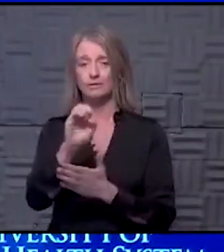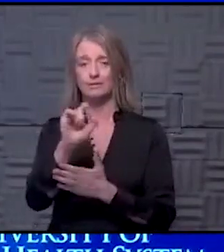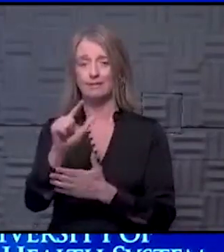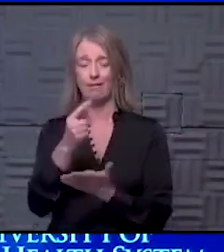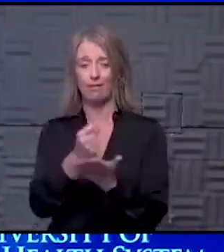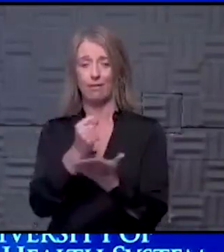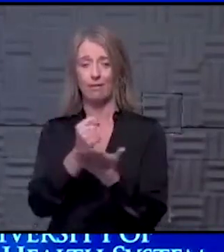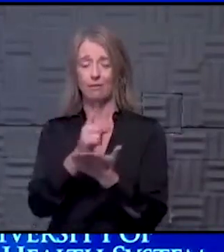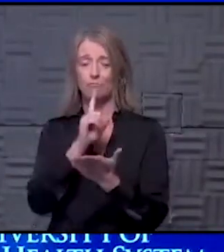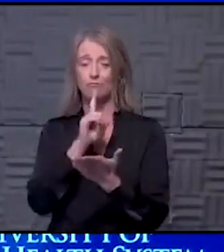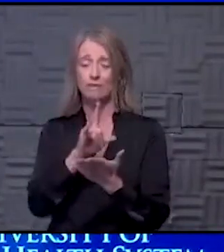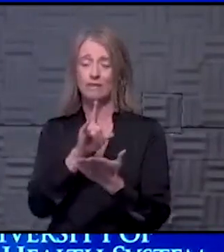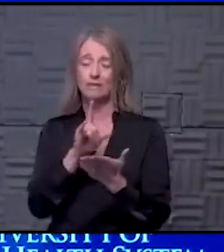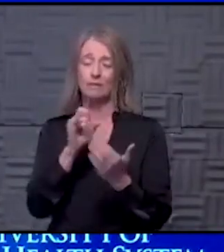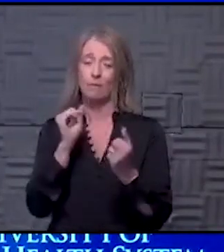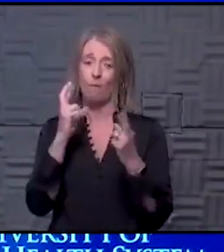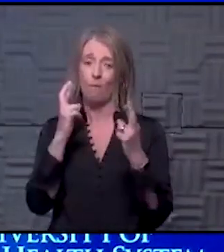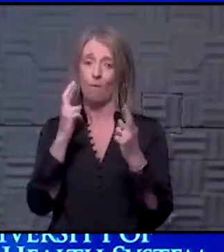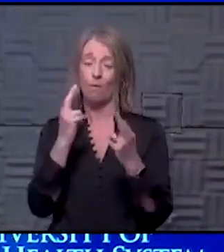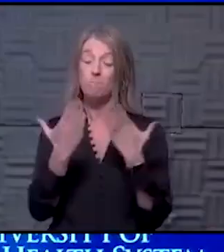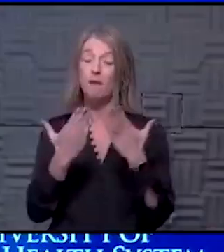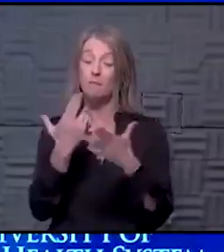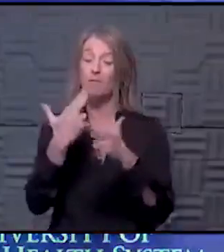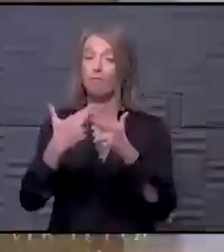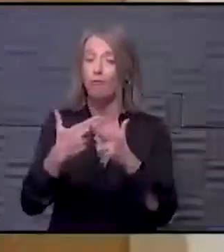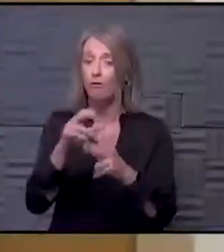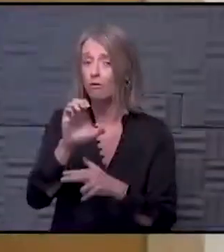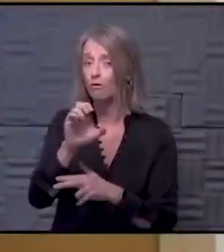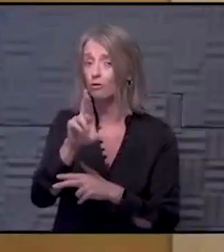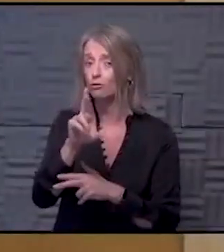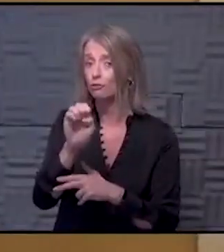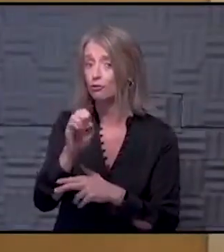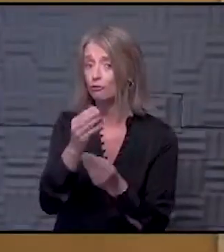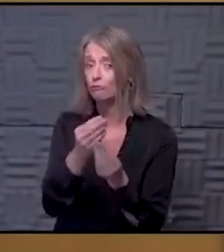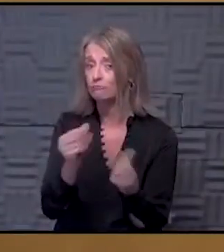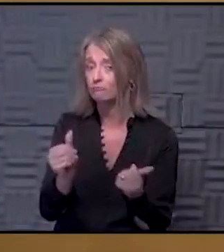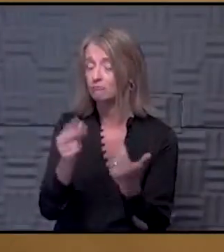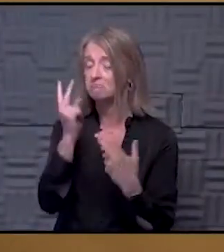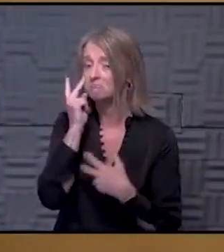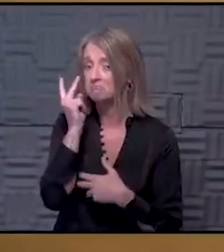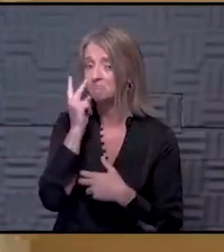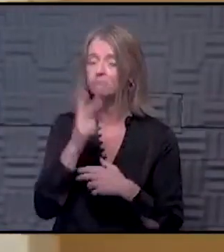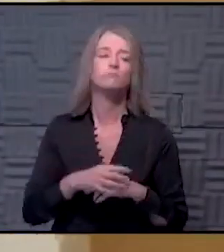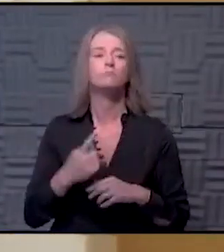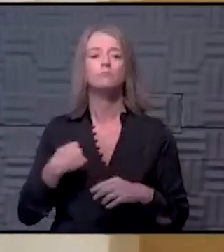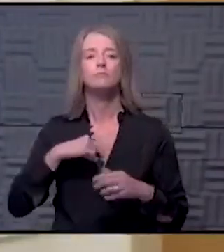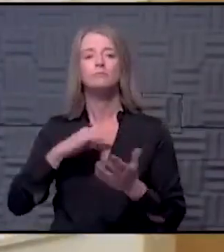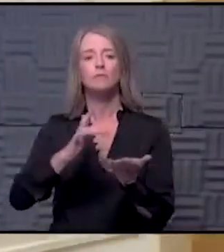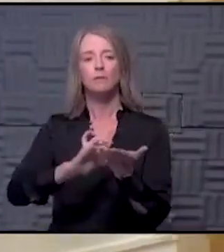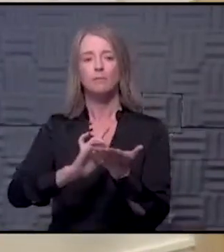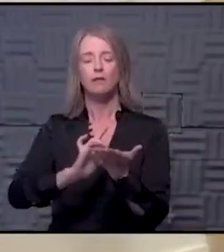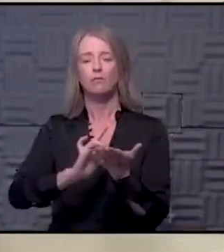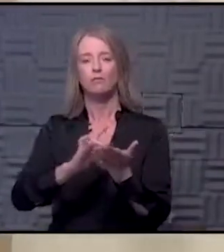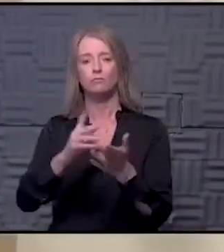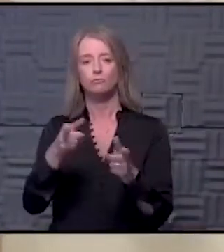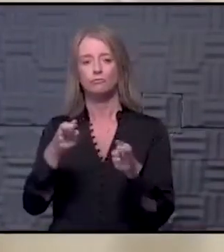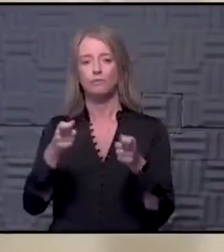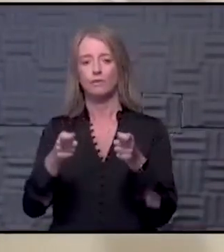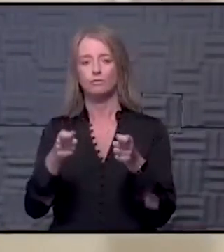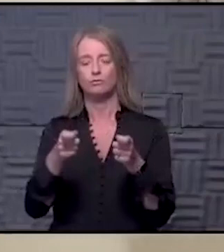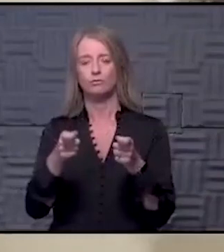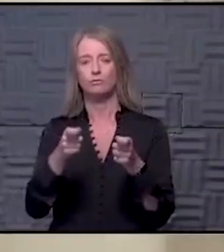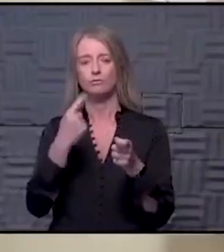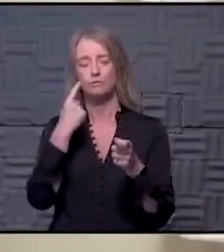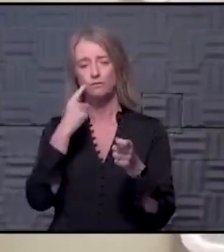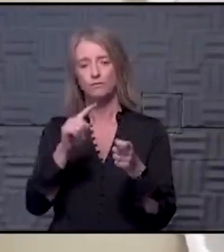represents a real hope. You might even call it a cure. To explain more, we've asked the medical director of plasma cancers here at the University